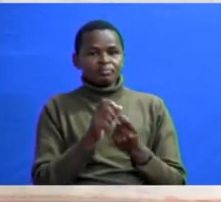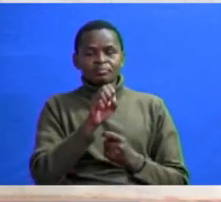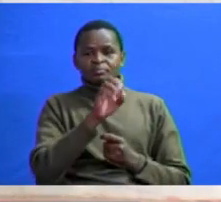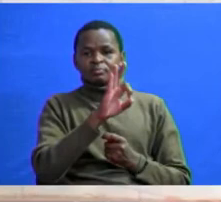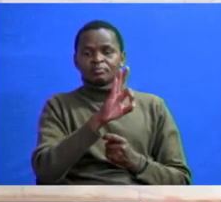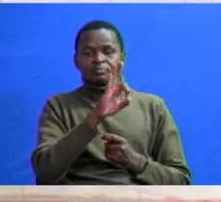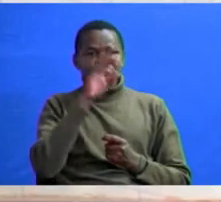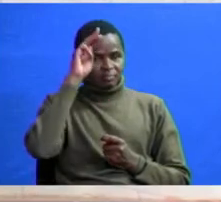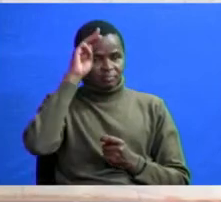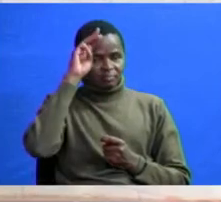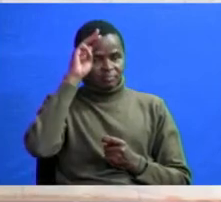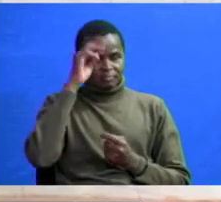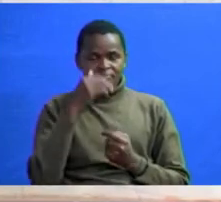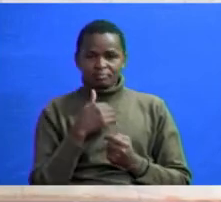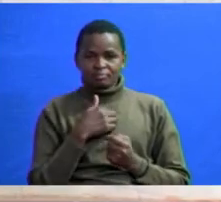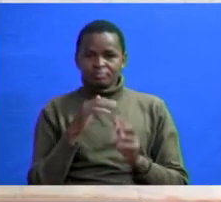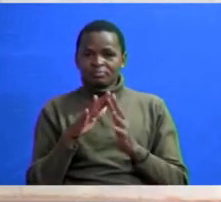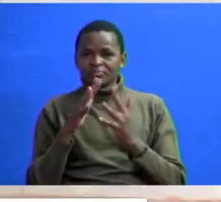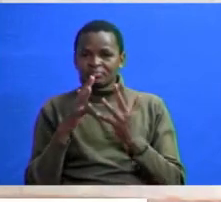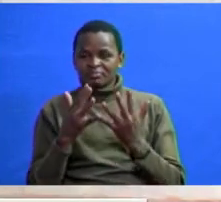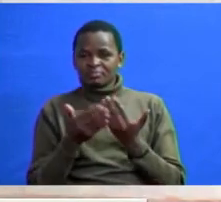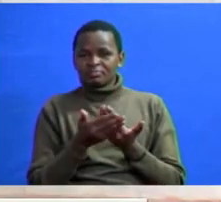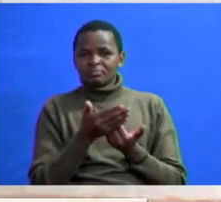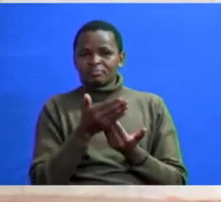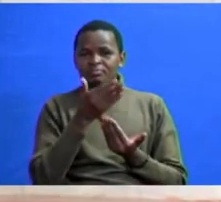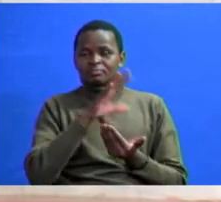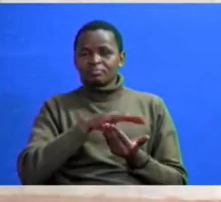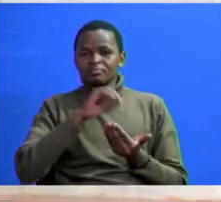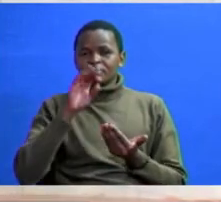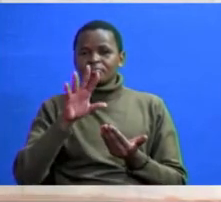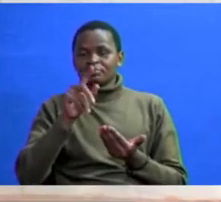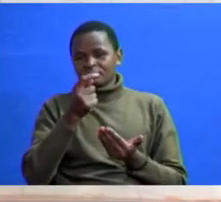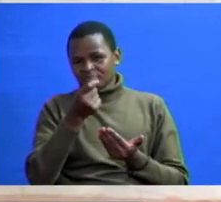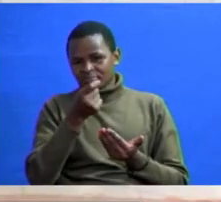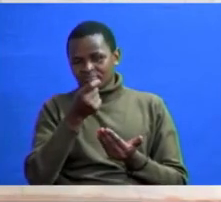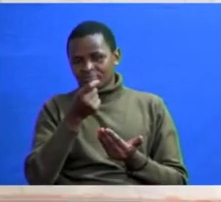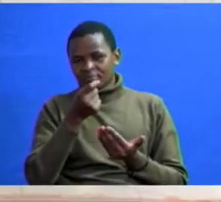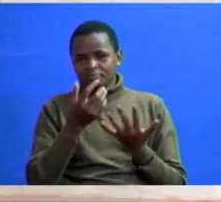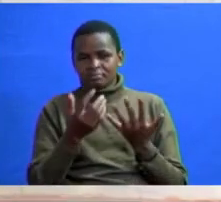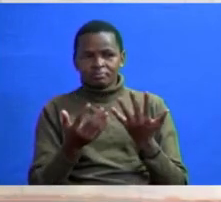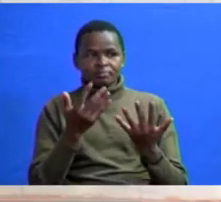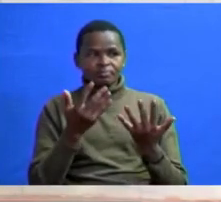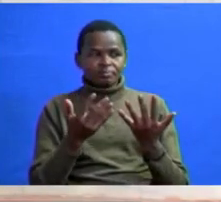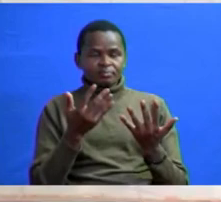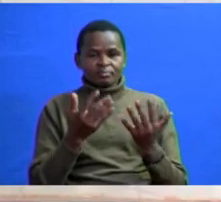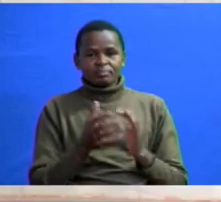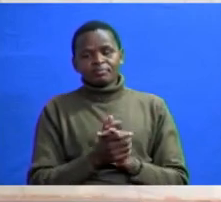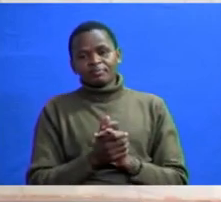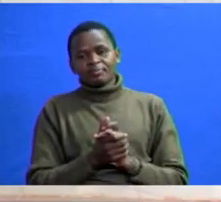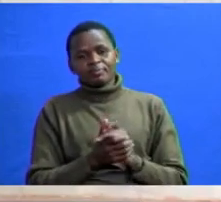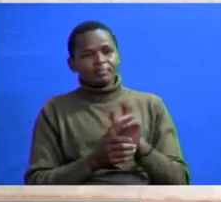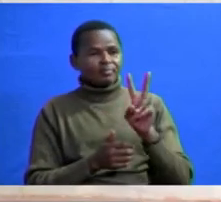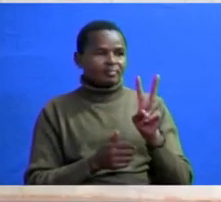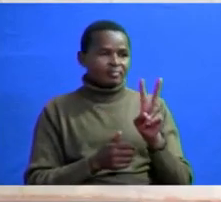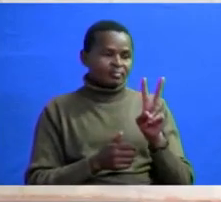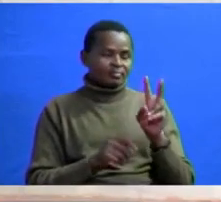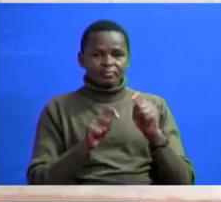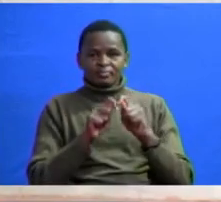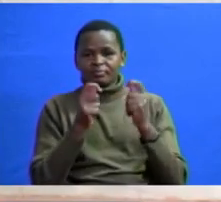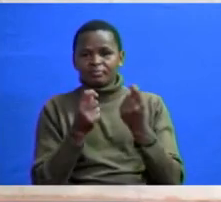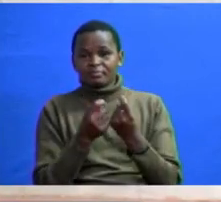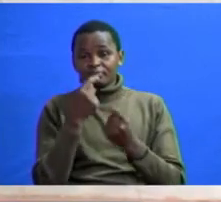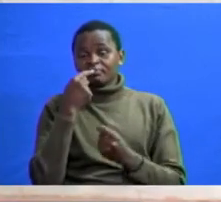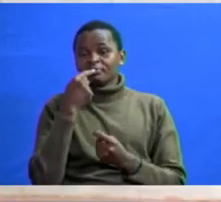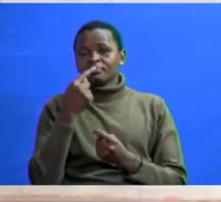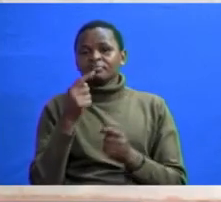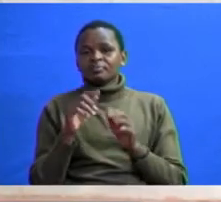the type of mental illness that one has, and how do you cure maybe a few types? Let's talk about maybe two types that you've mentioned